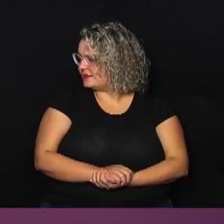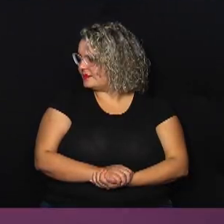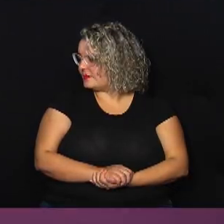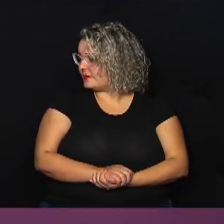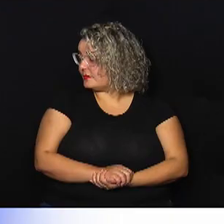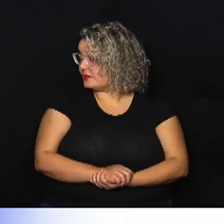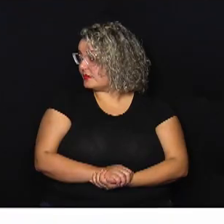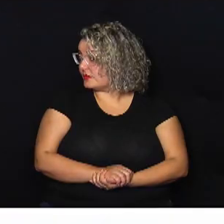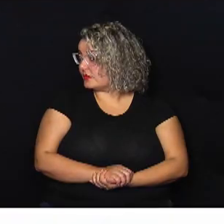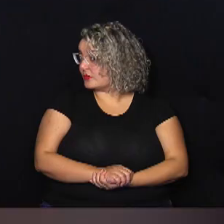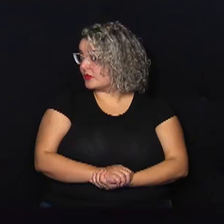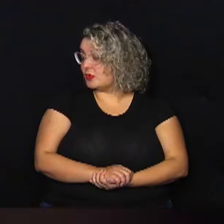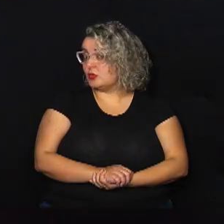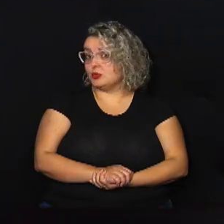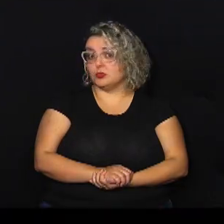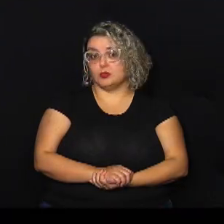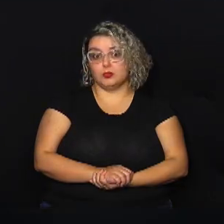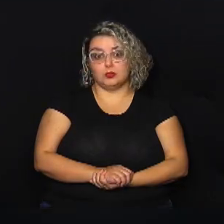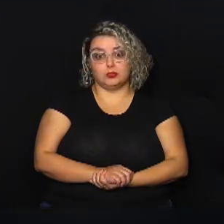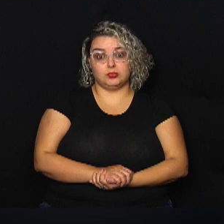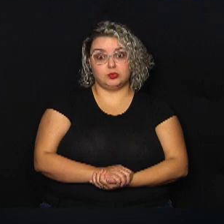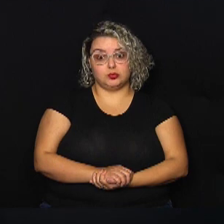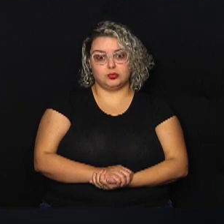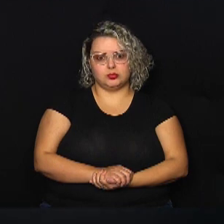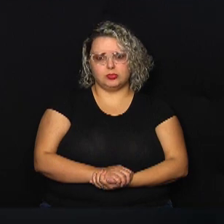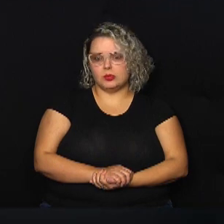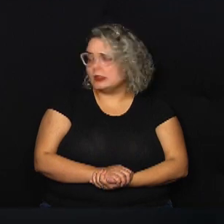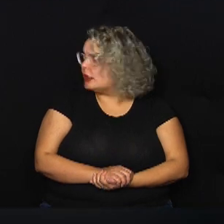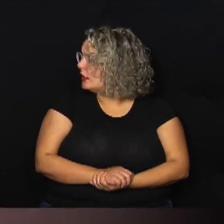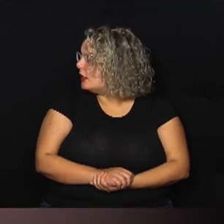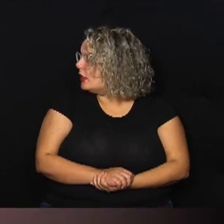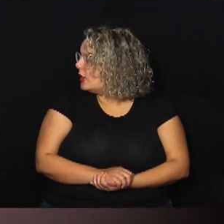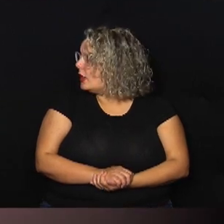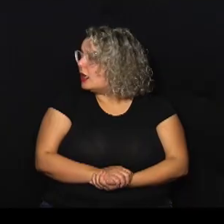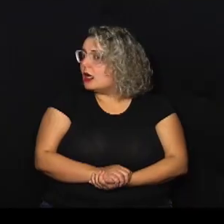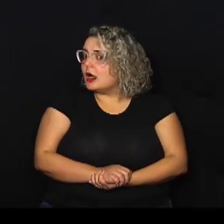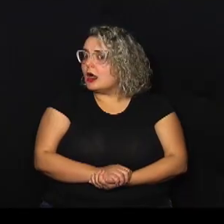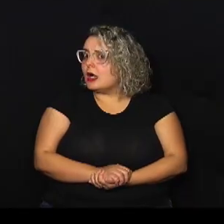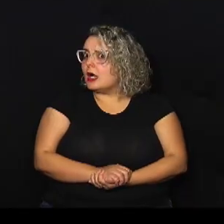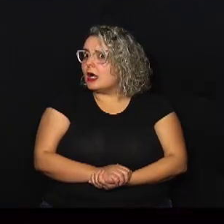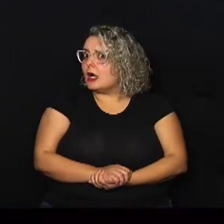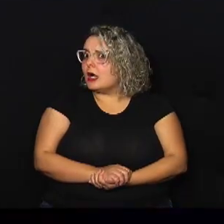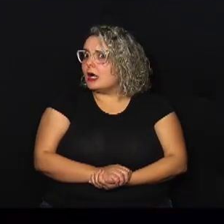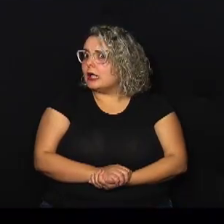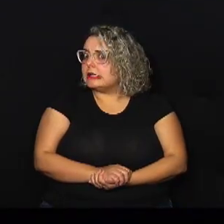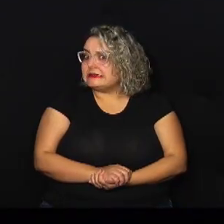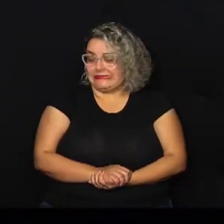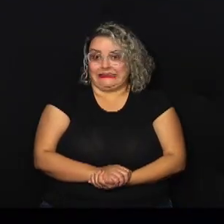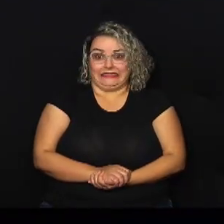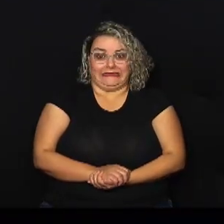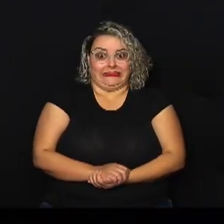want to talk with you about. Oh my God, someone's here.